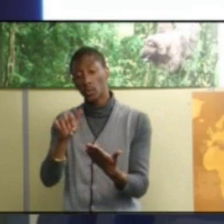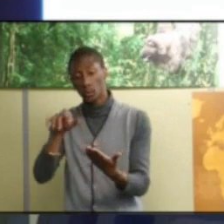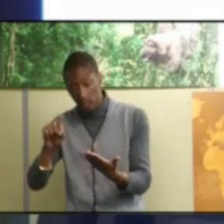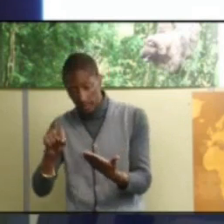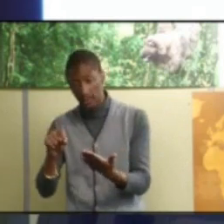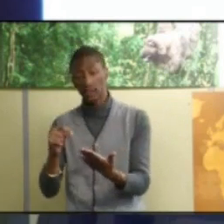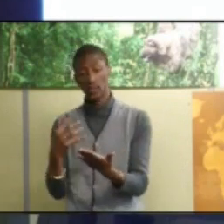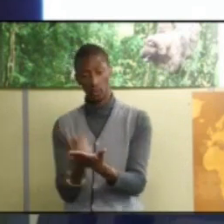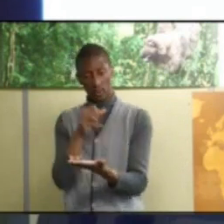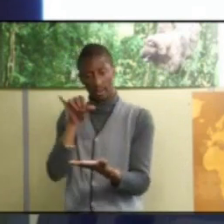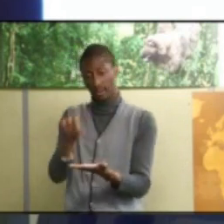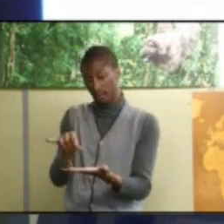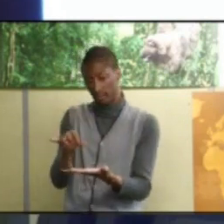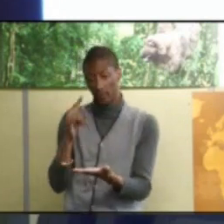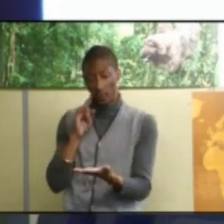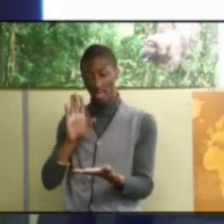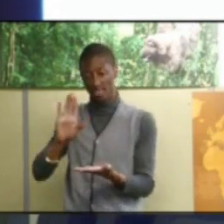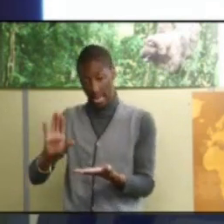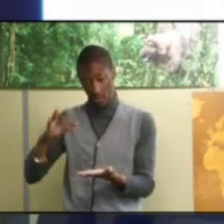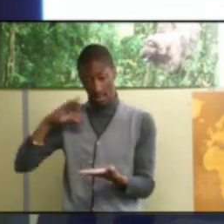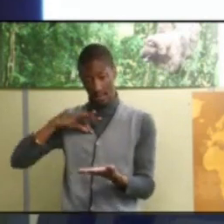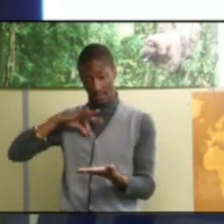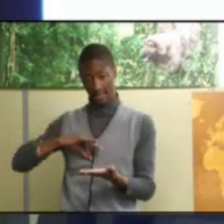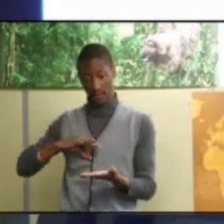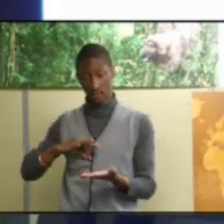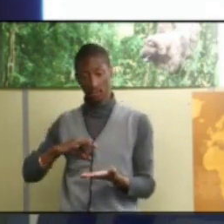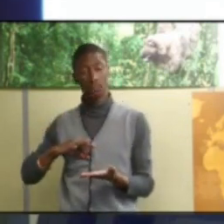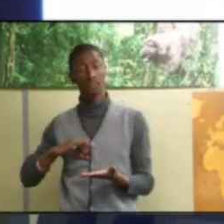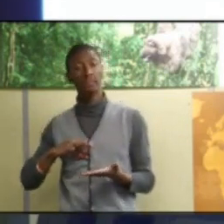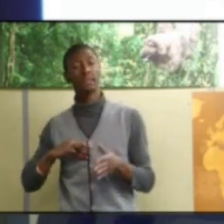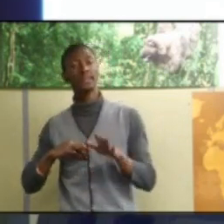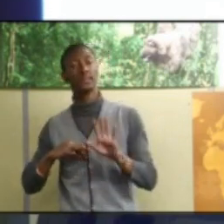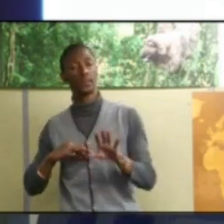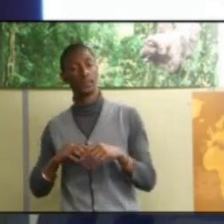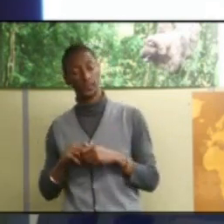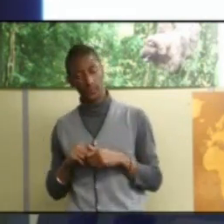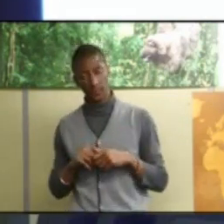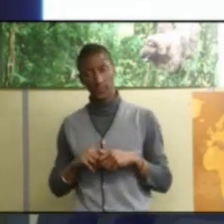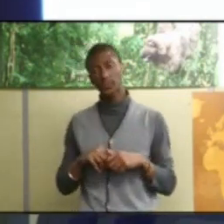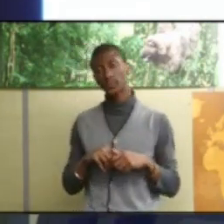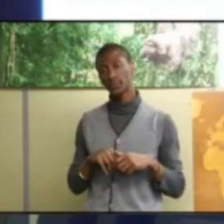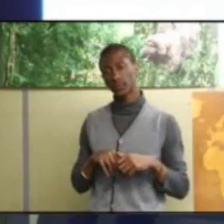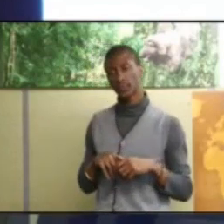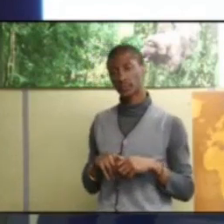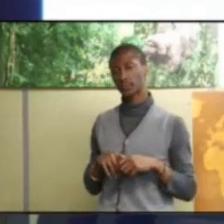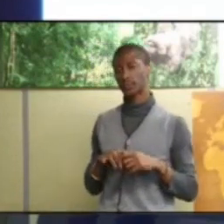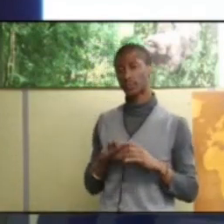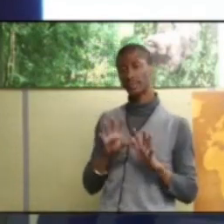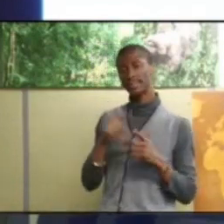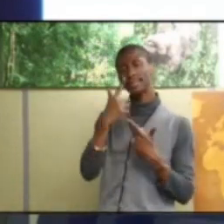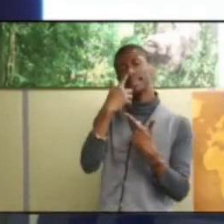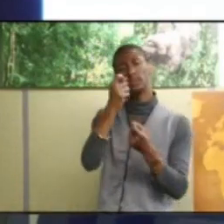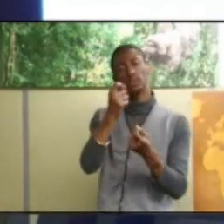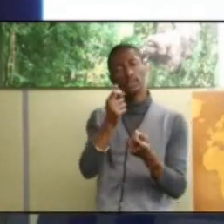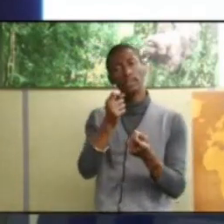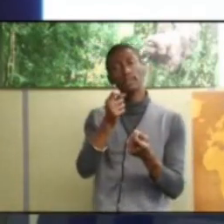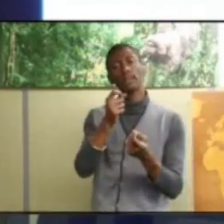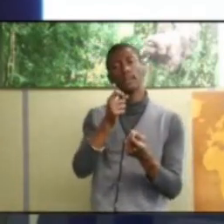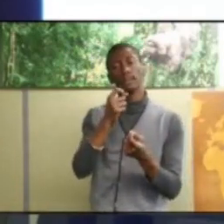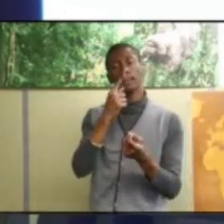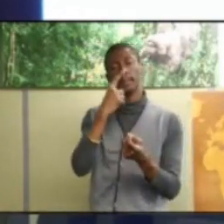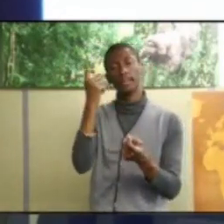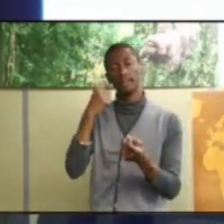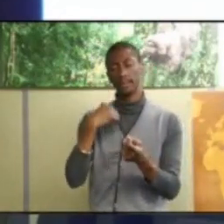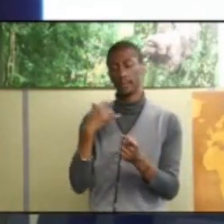their advantage? So I'm in an interesting spot a little bit because having worked on the